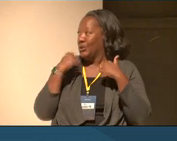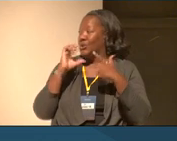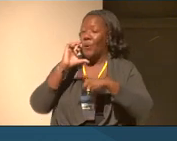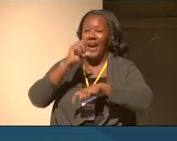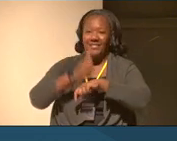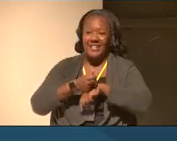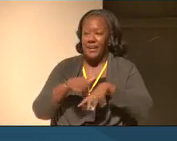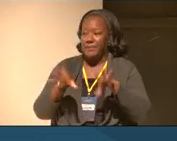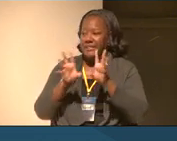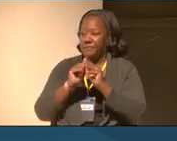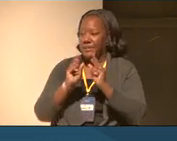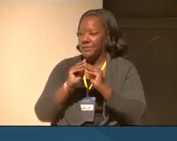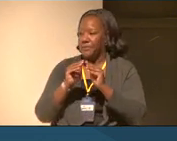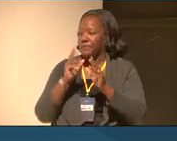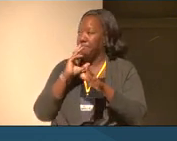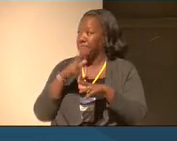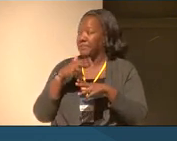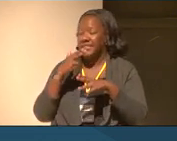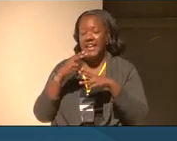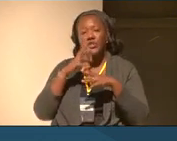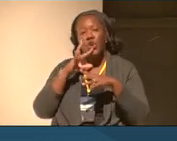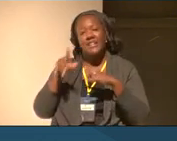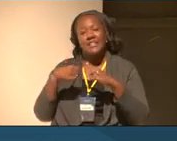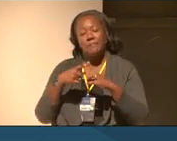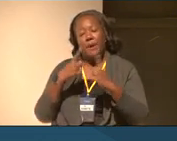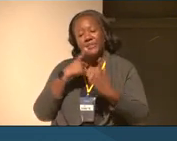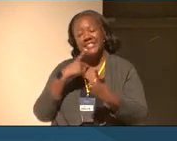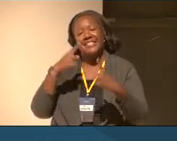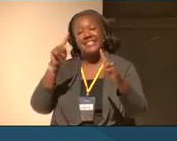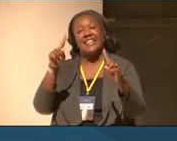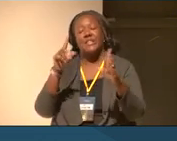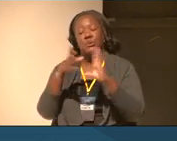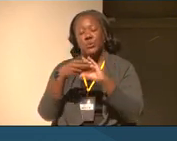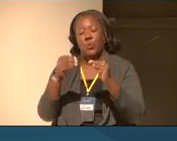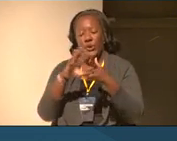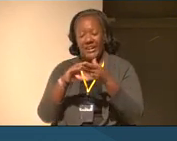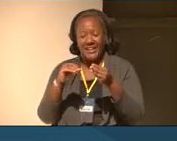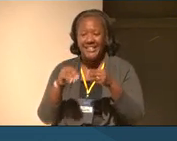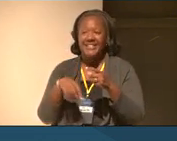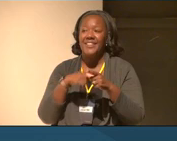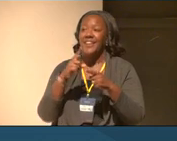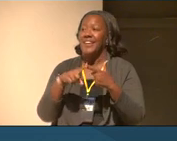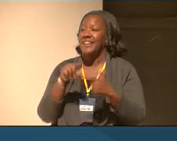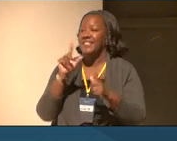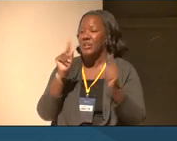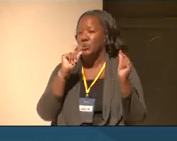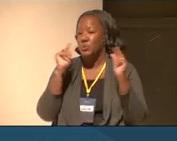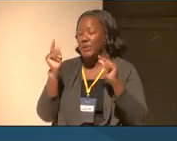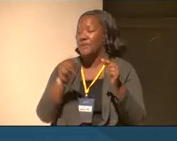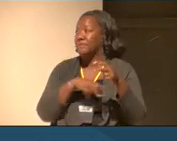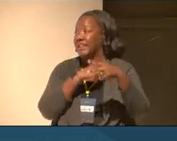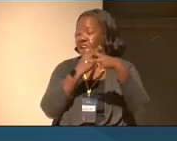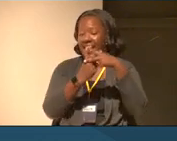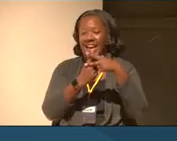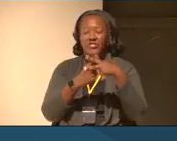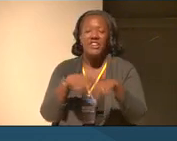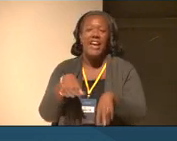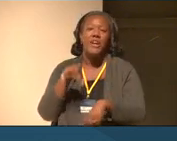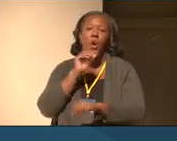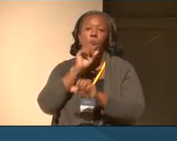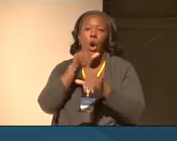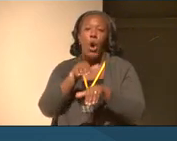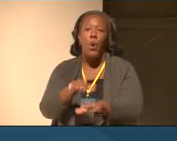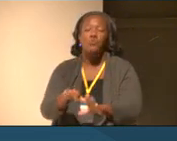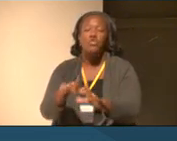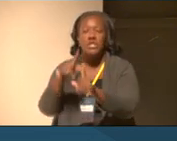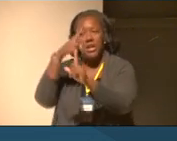symposium called Beyond the Obituary, Success Stories in Ocean Conservation. And that led to a Twitter campaign called #OceanOptimism. And then when